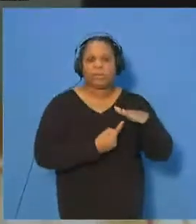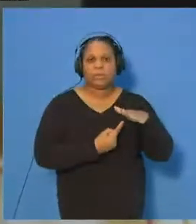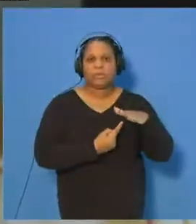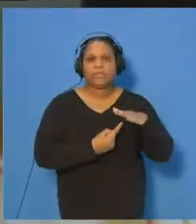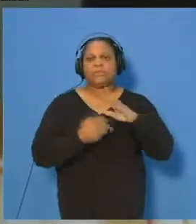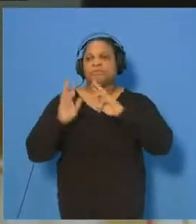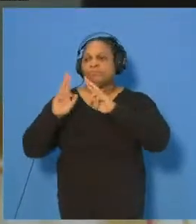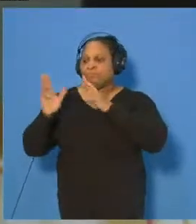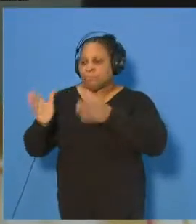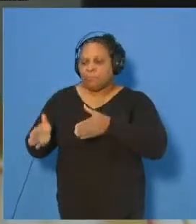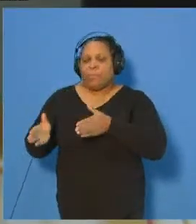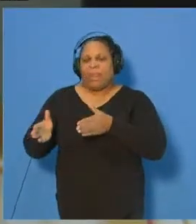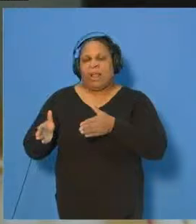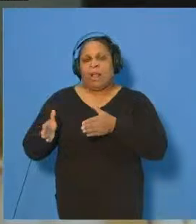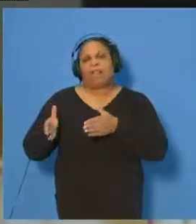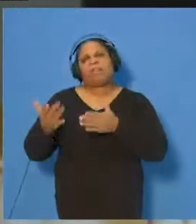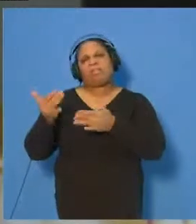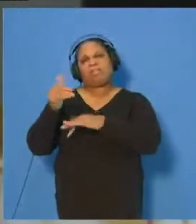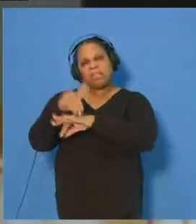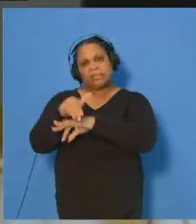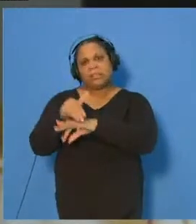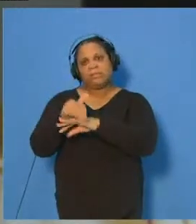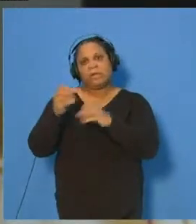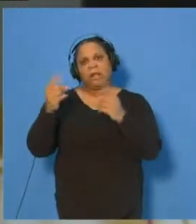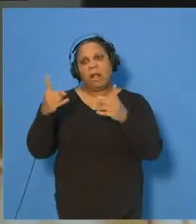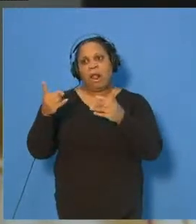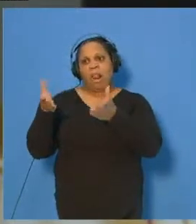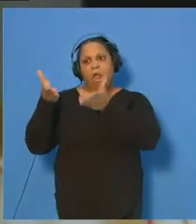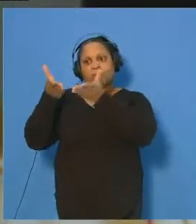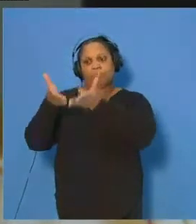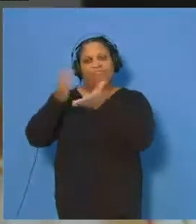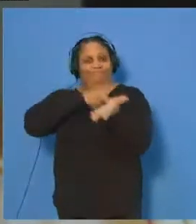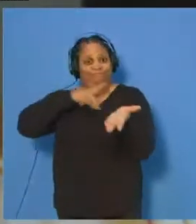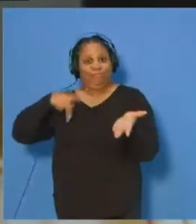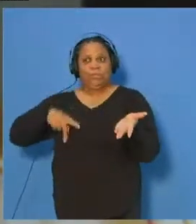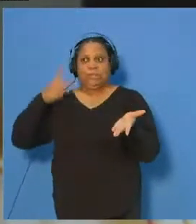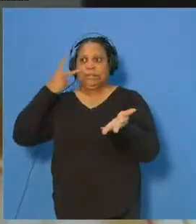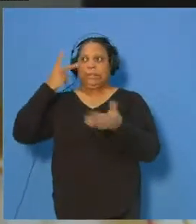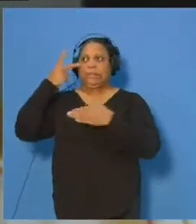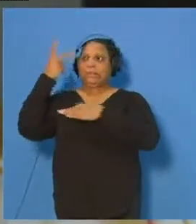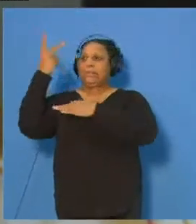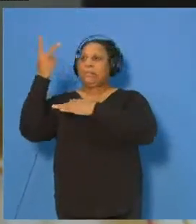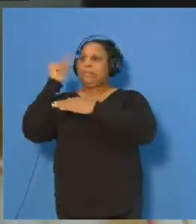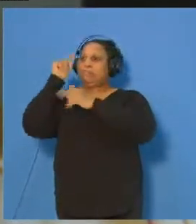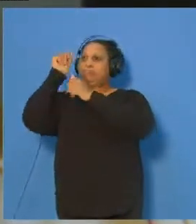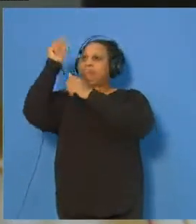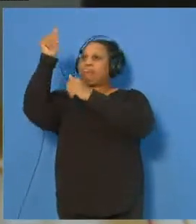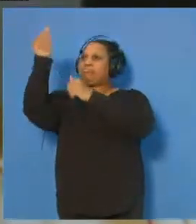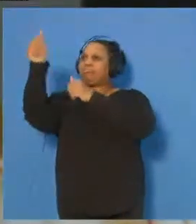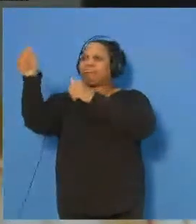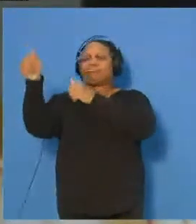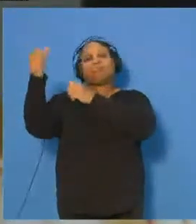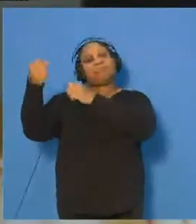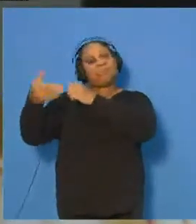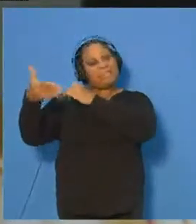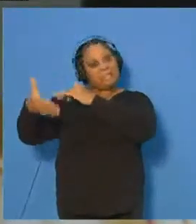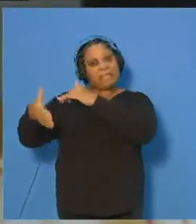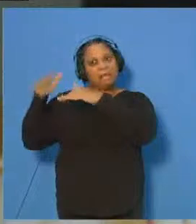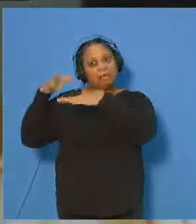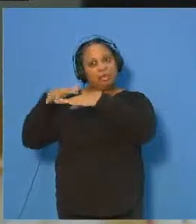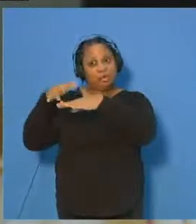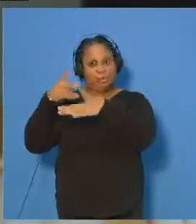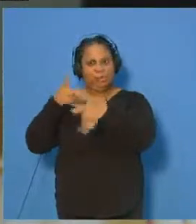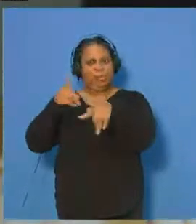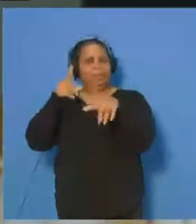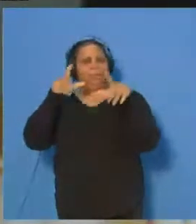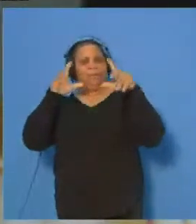evening, a large Princess cruise ship can be seen off the South Shore. It looks like it's caught you by surprise